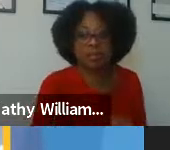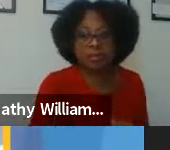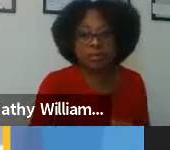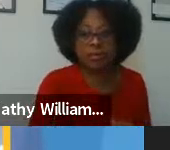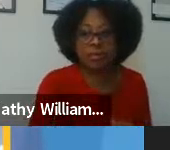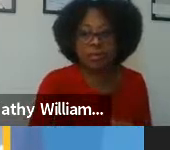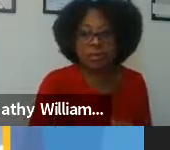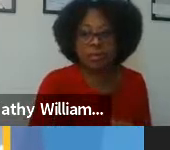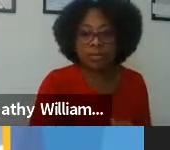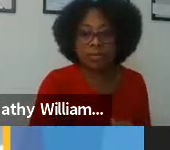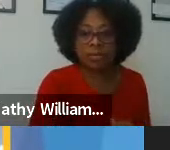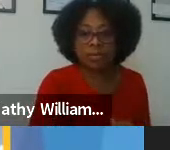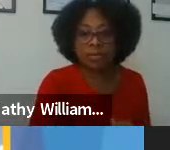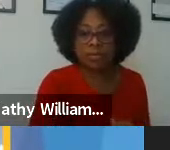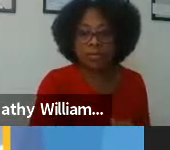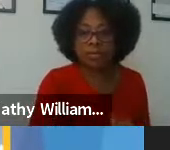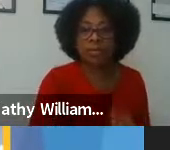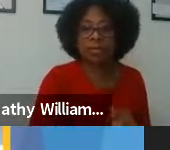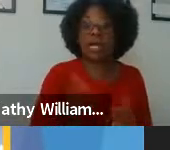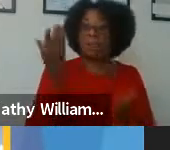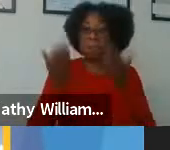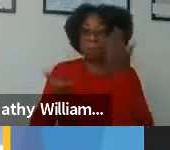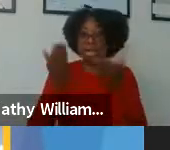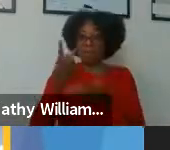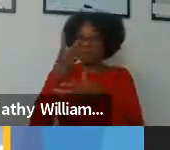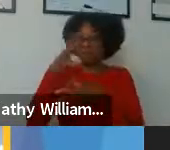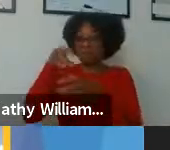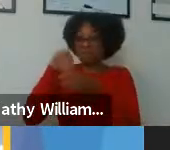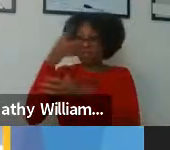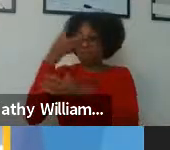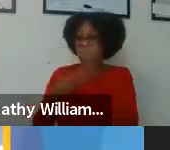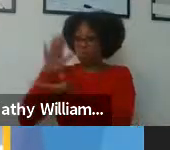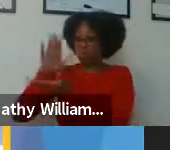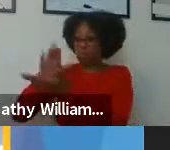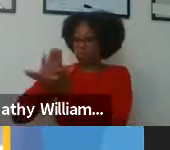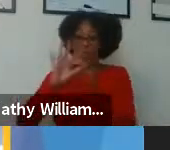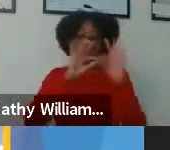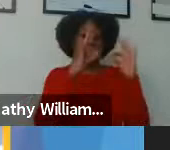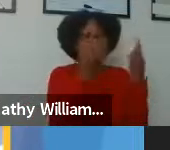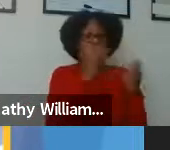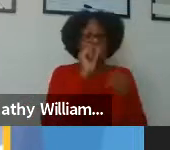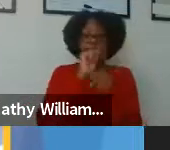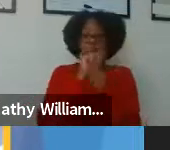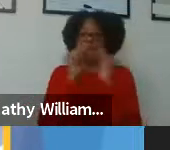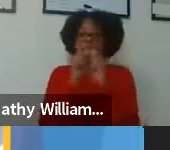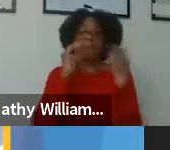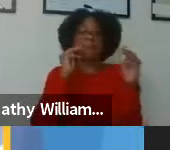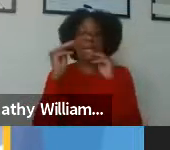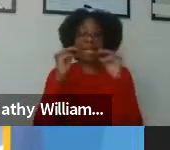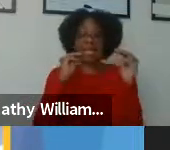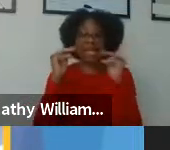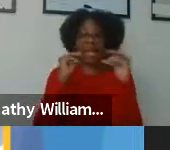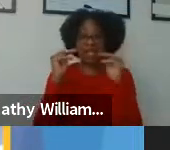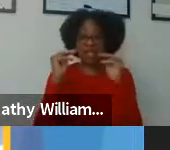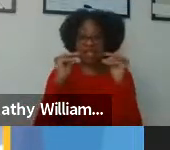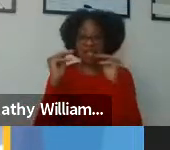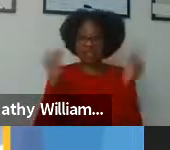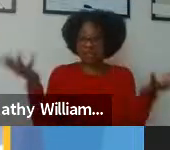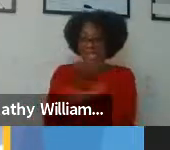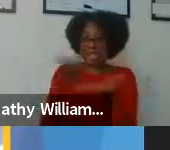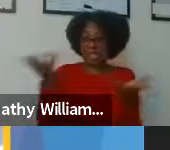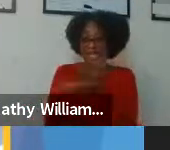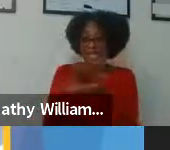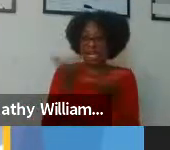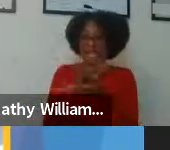Mediation involves both the school and the family working with a mediator to facilitate productive discussion of an